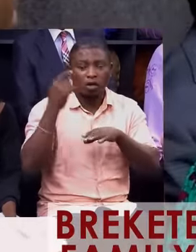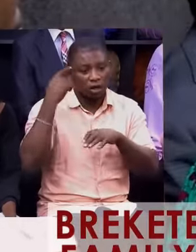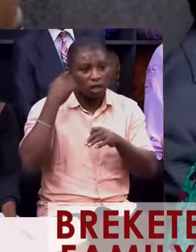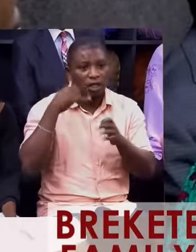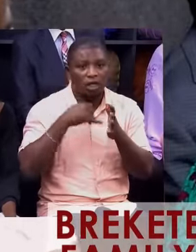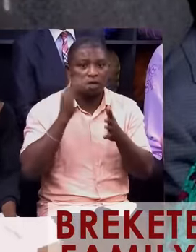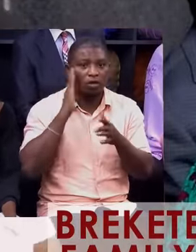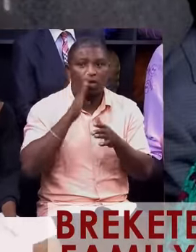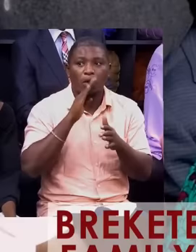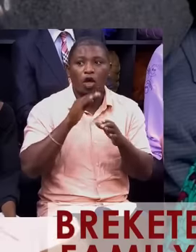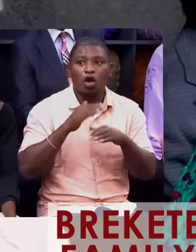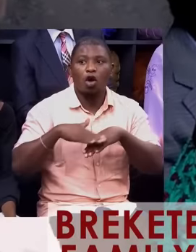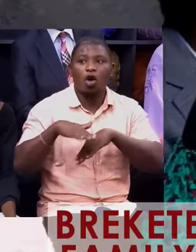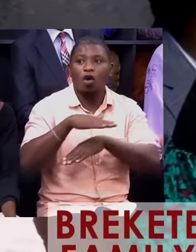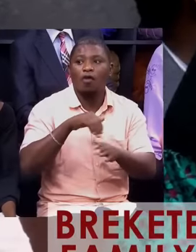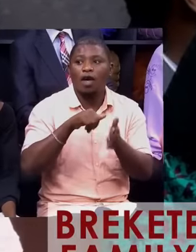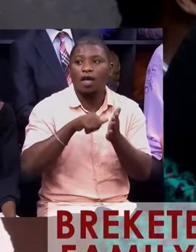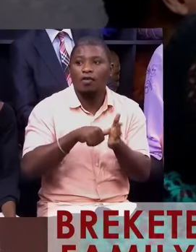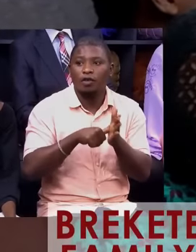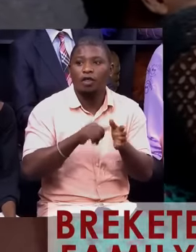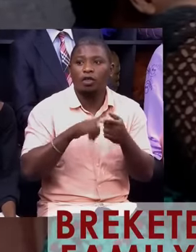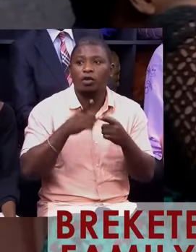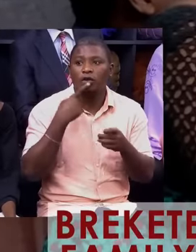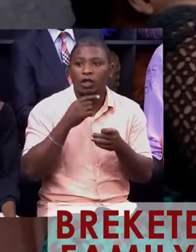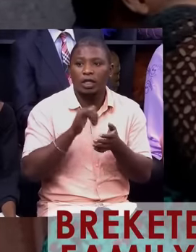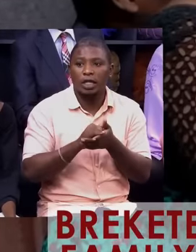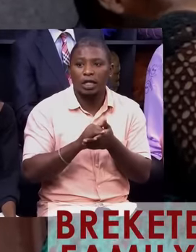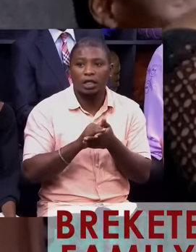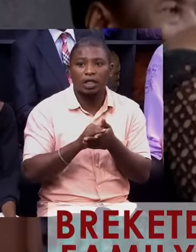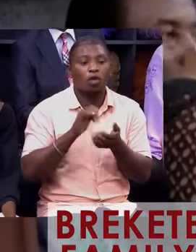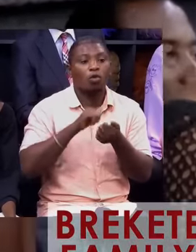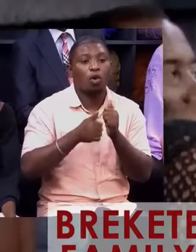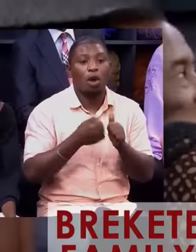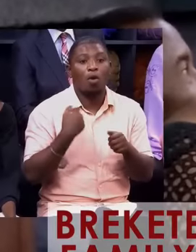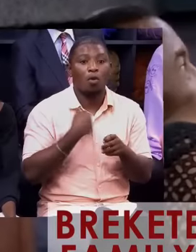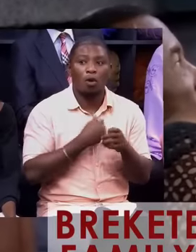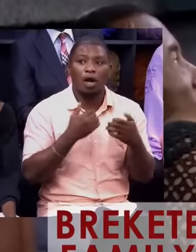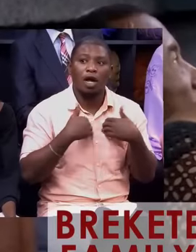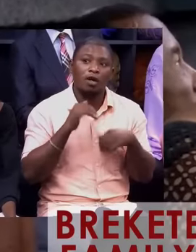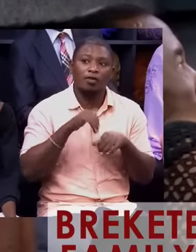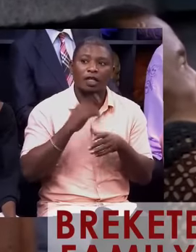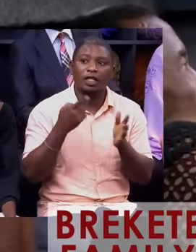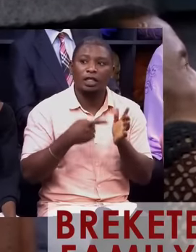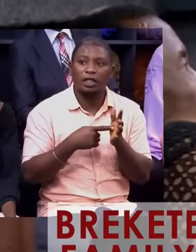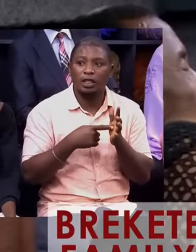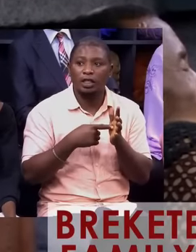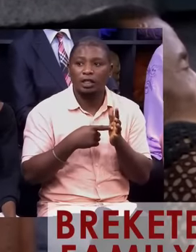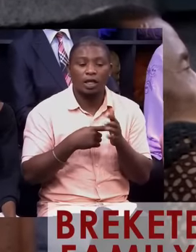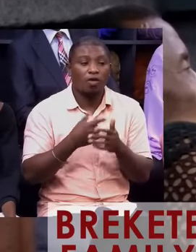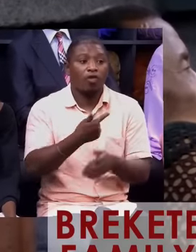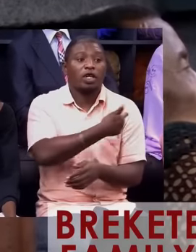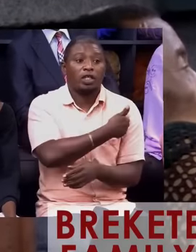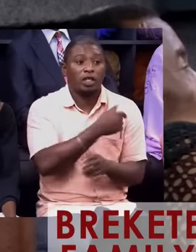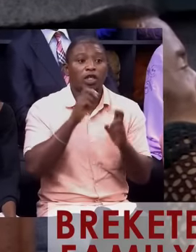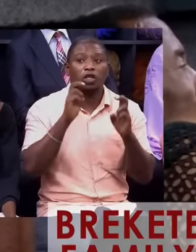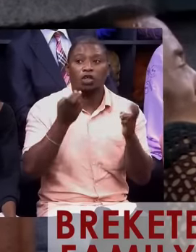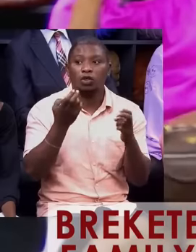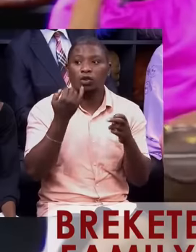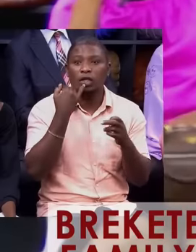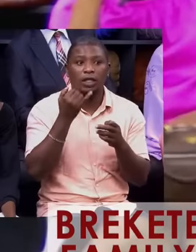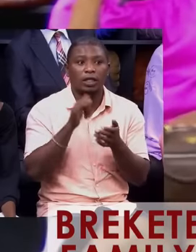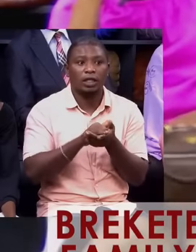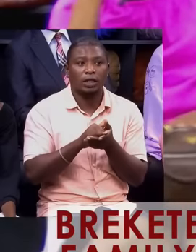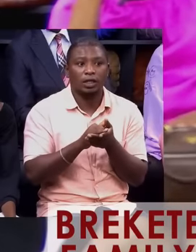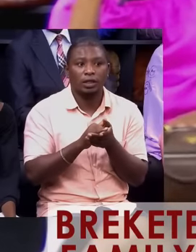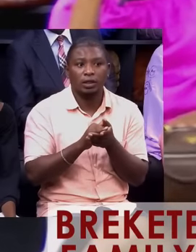of emphasis to say that the major problem we have in this particular vicine issue is